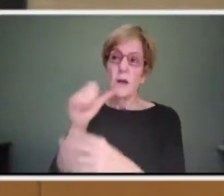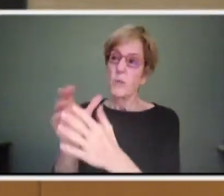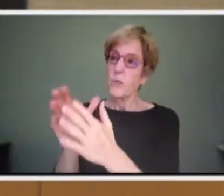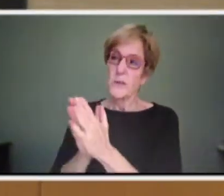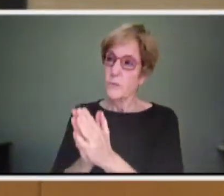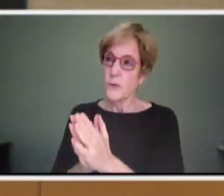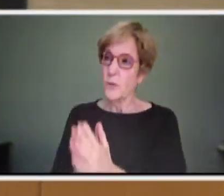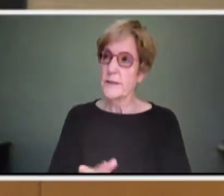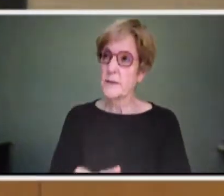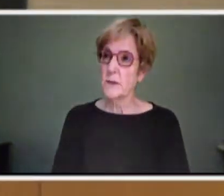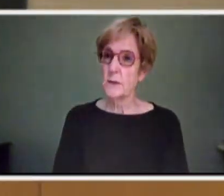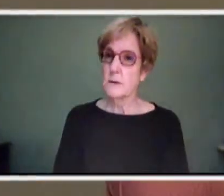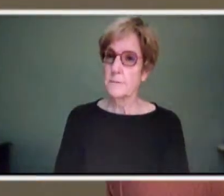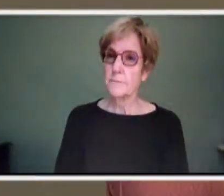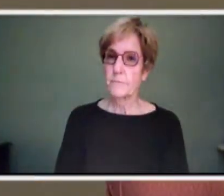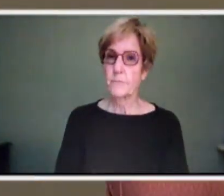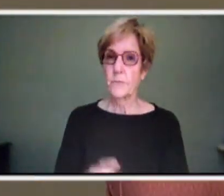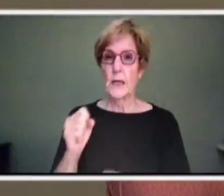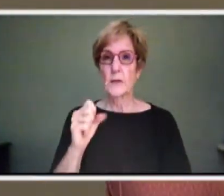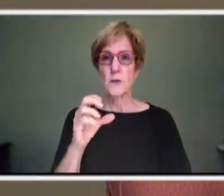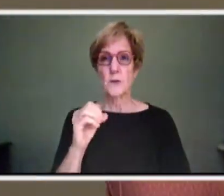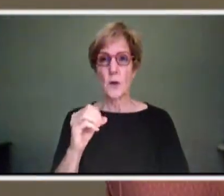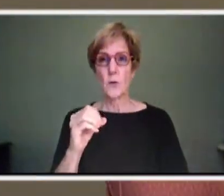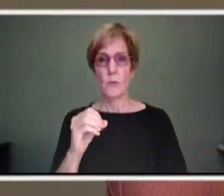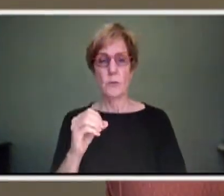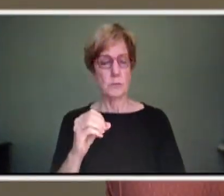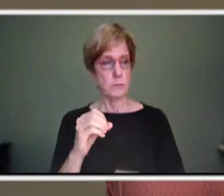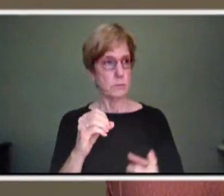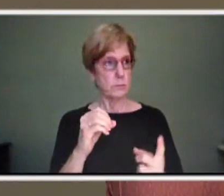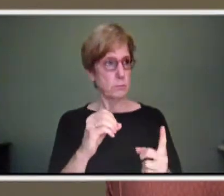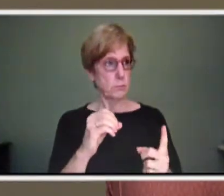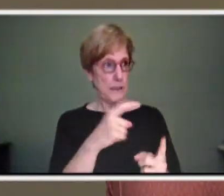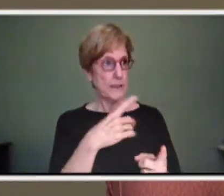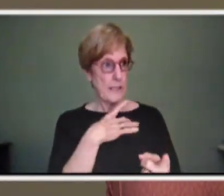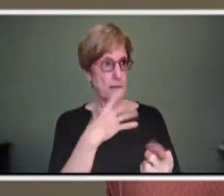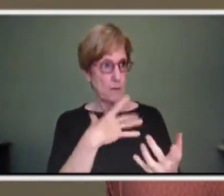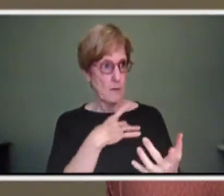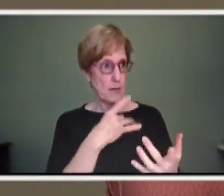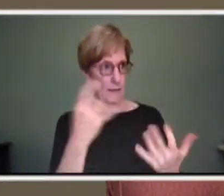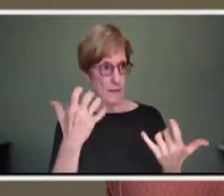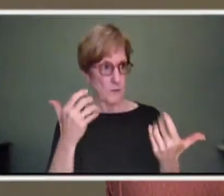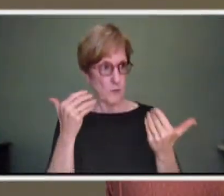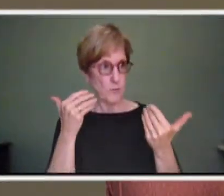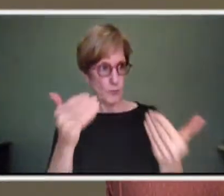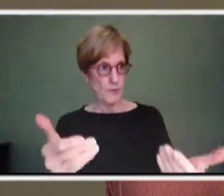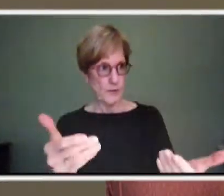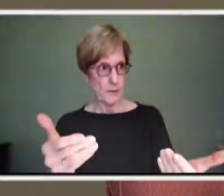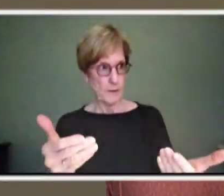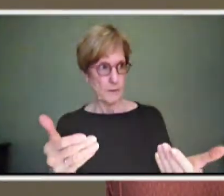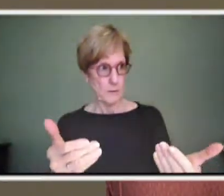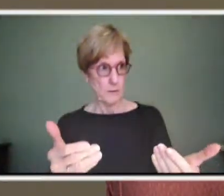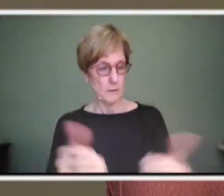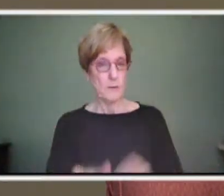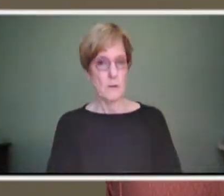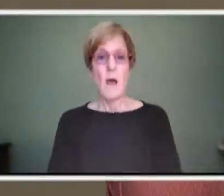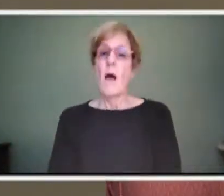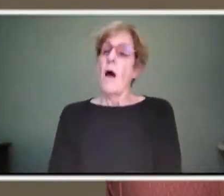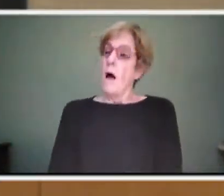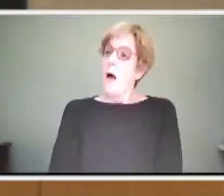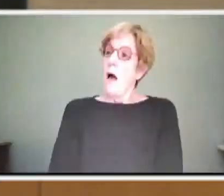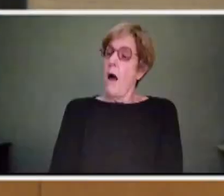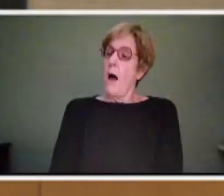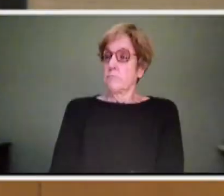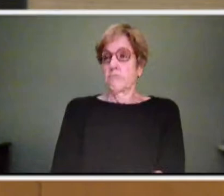So I so imagine I'm they. assuming that then they would like us to proceed at this point. And I would imagine they'd like